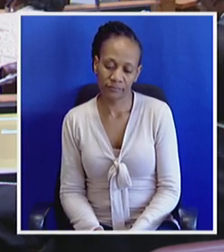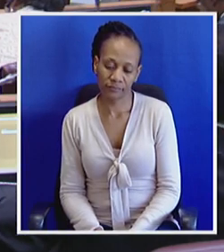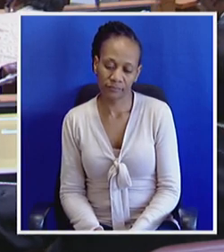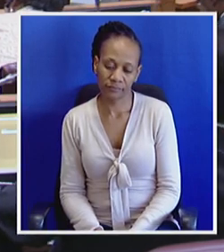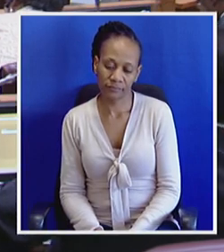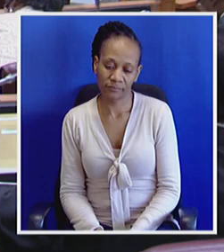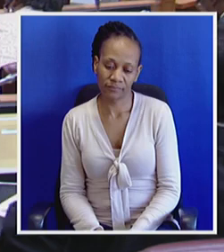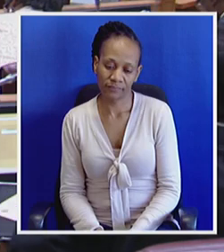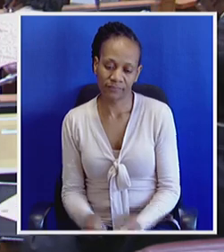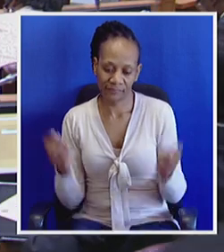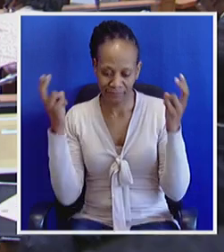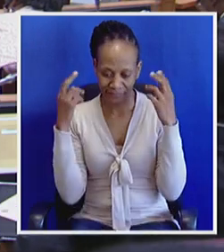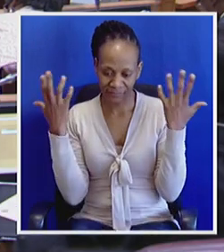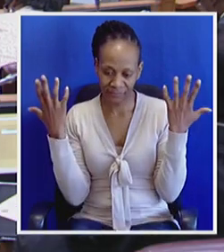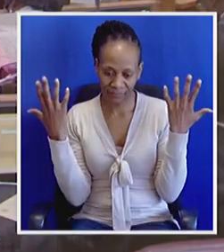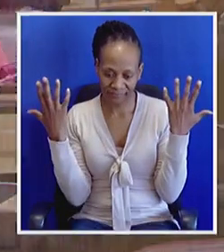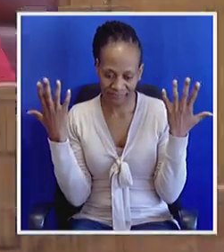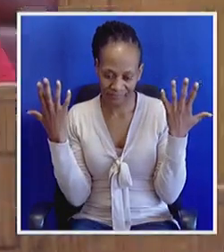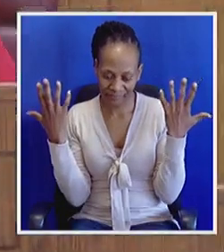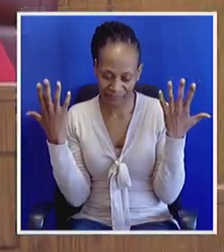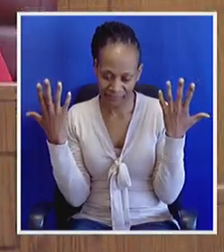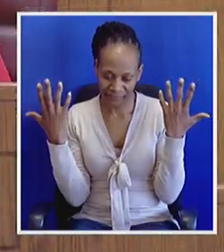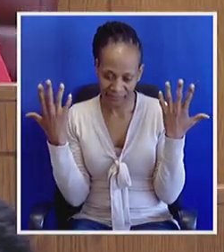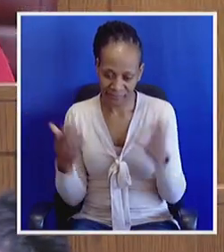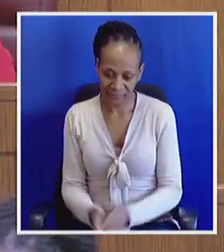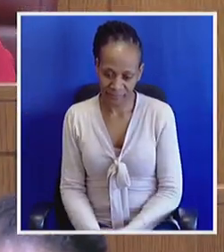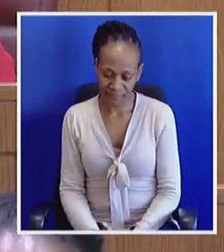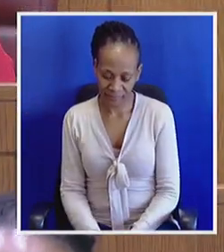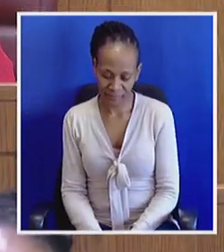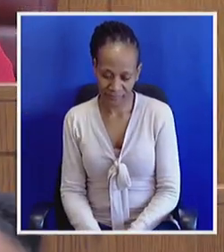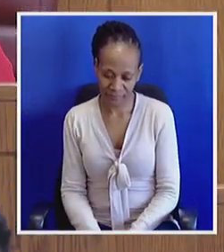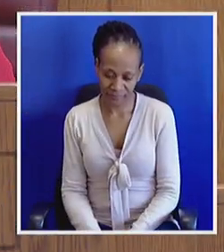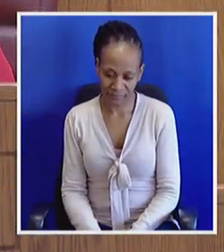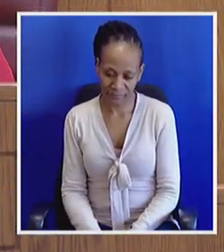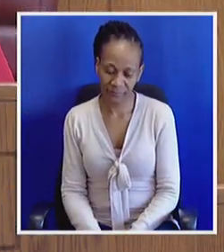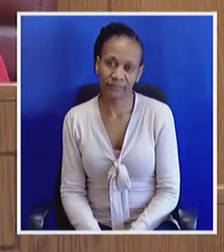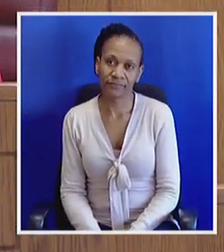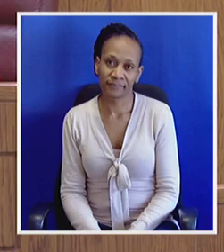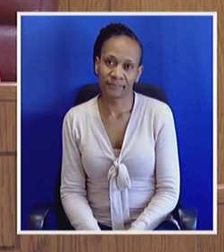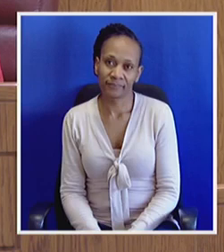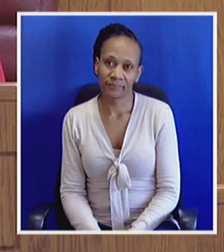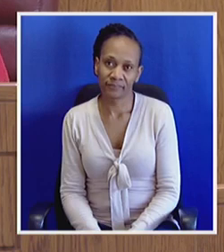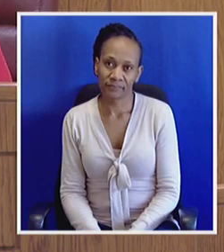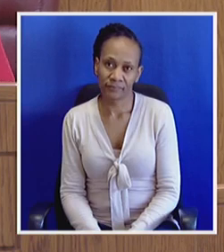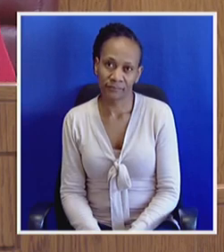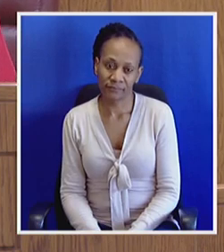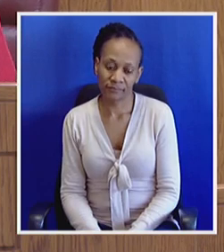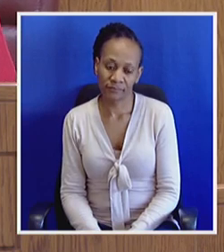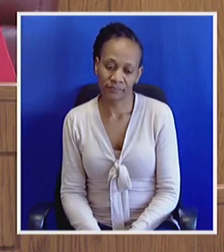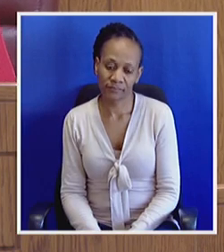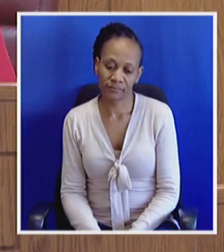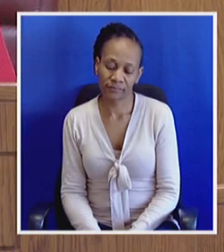Honourable members, I've been informed by the whippery that they have agreed that there will be no